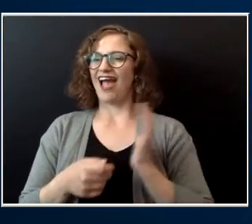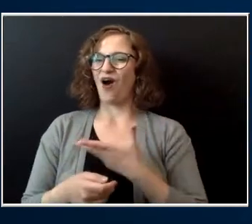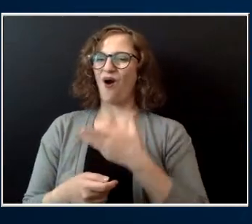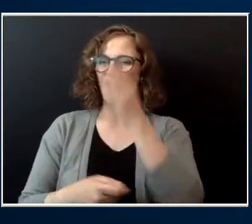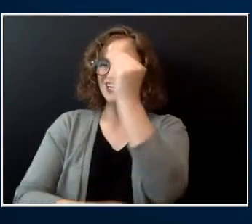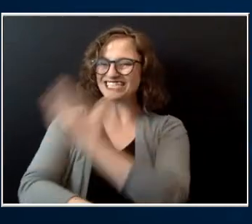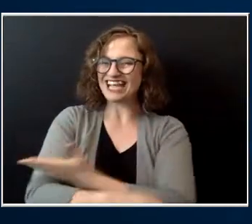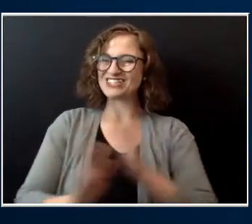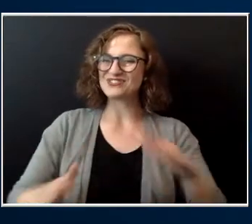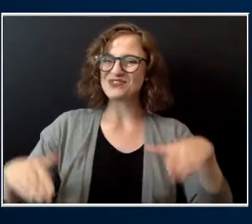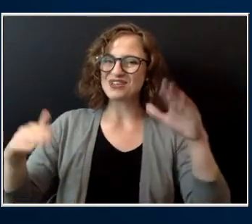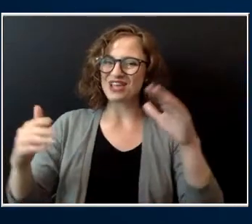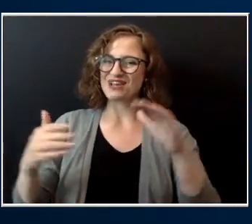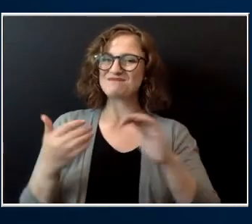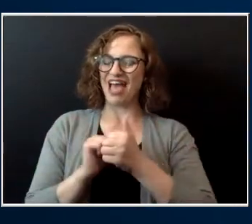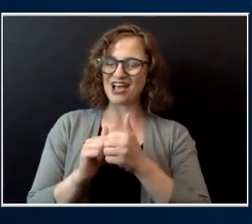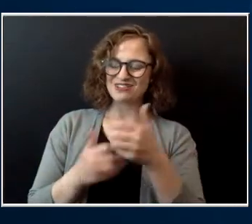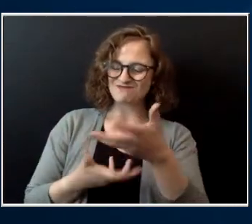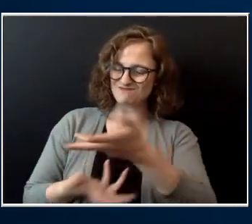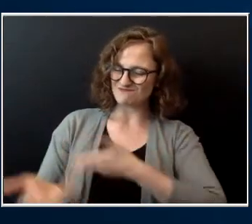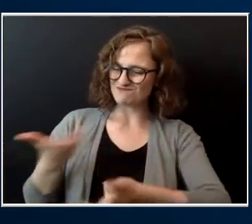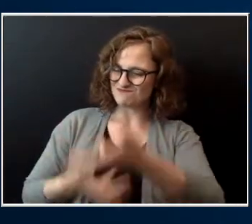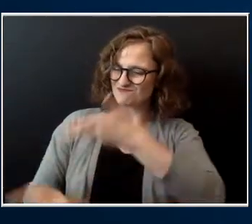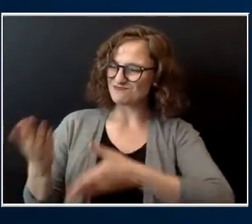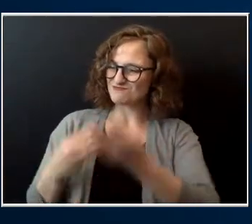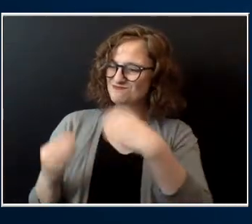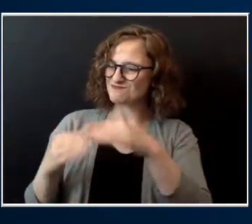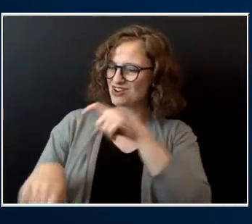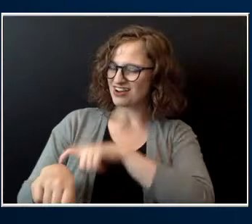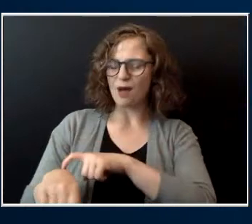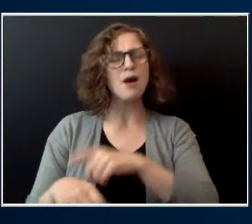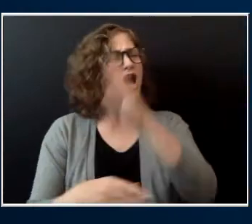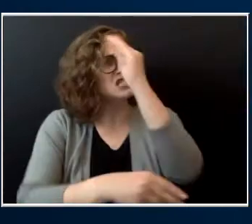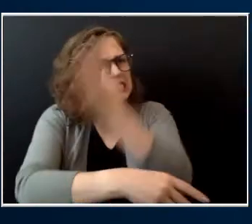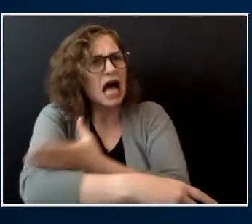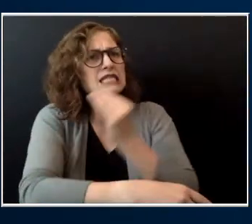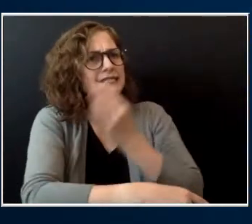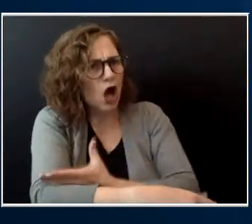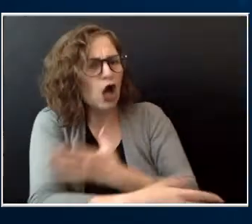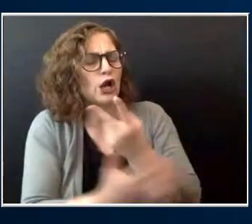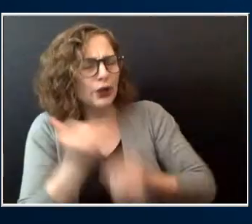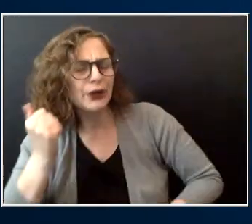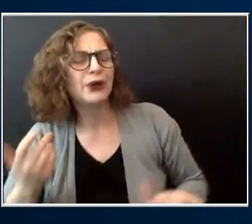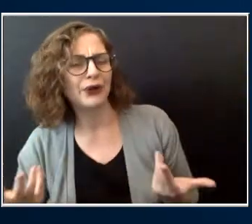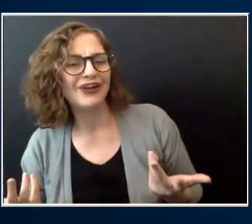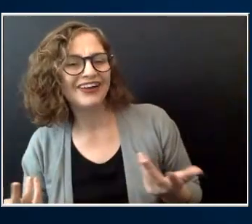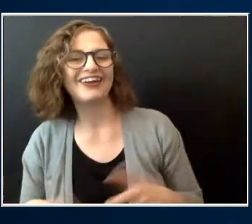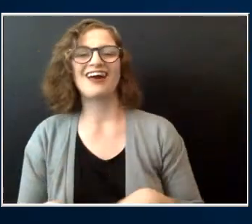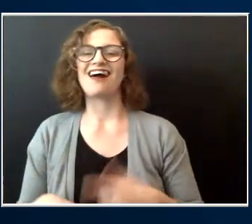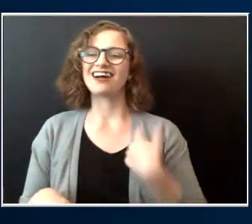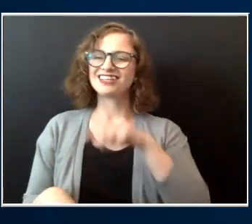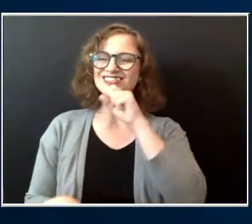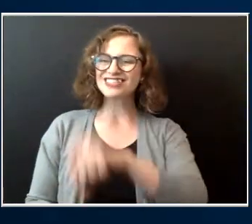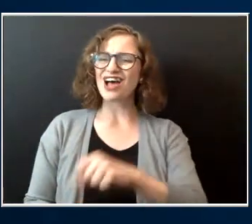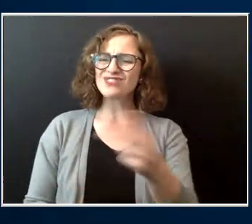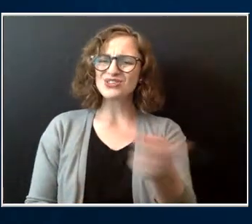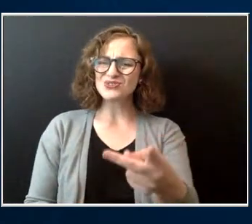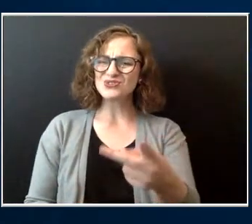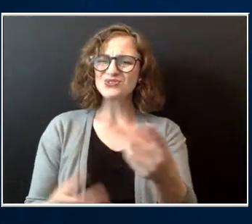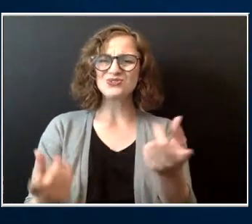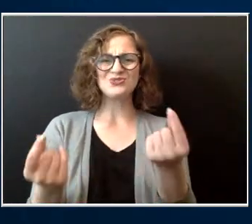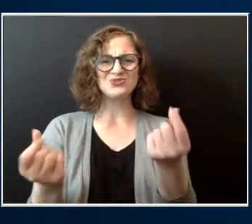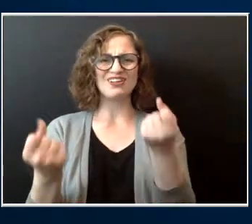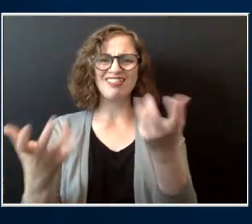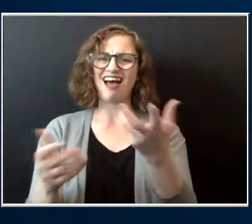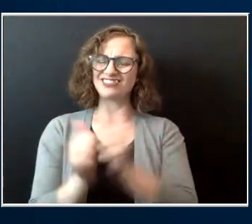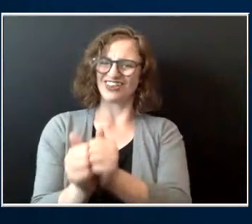a teenager. Sons and daughters. Let's not be exclusive here. Let's not leave anybody out. I just love that you guys do so much together and you shop together, which leads